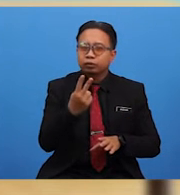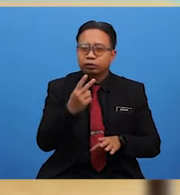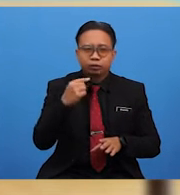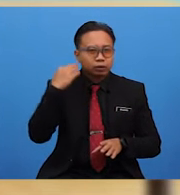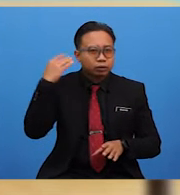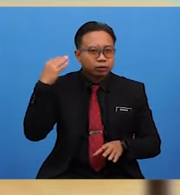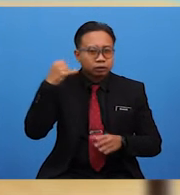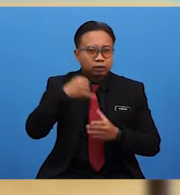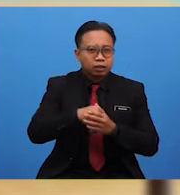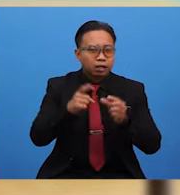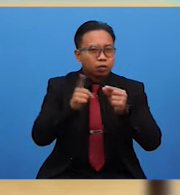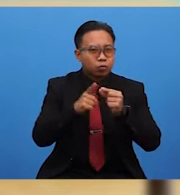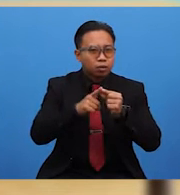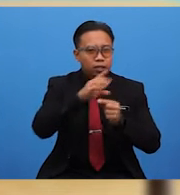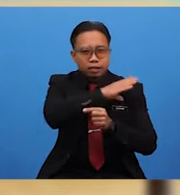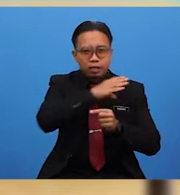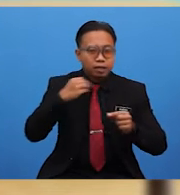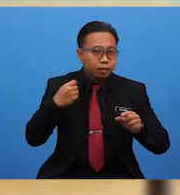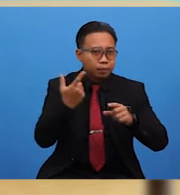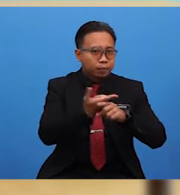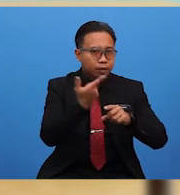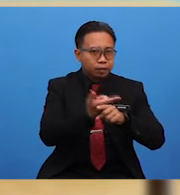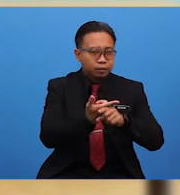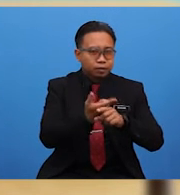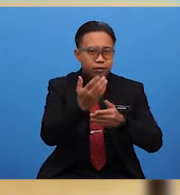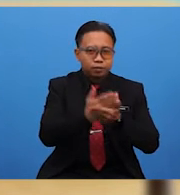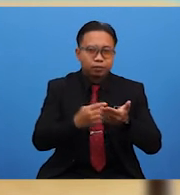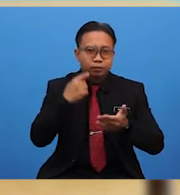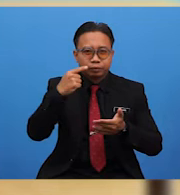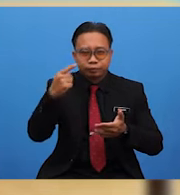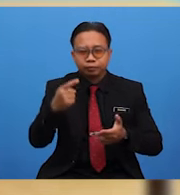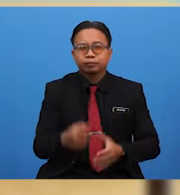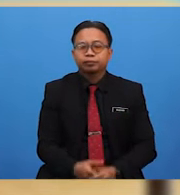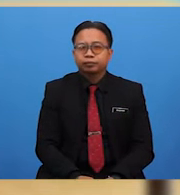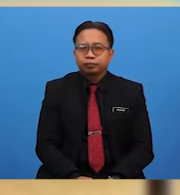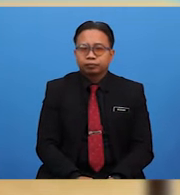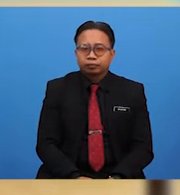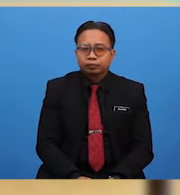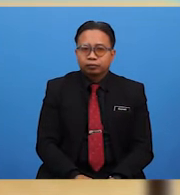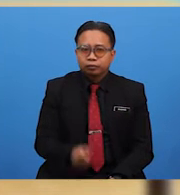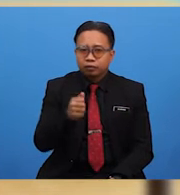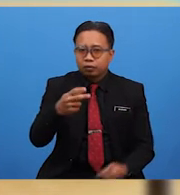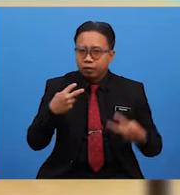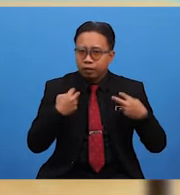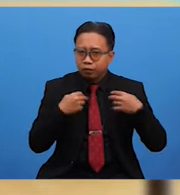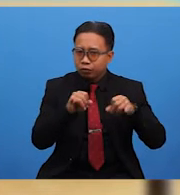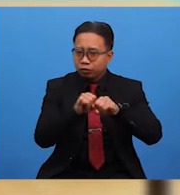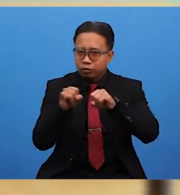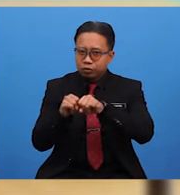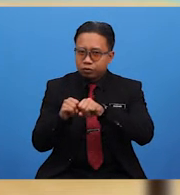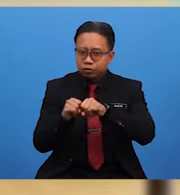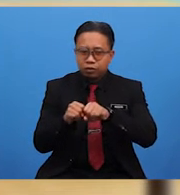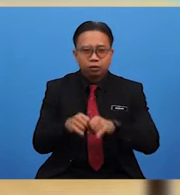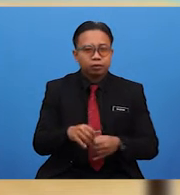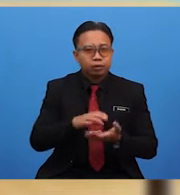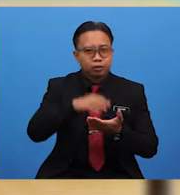sounds in words and practice some tongue twisters. You have also listened to a